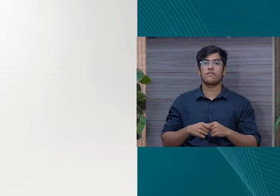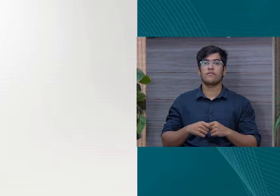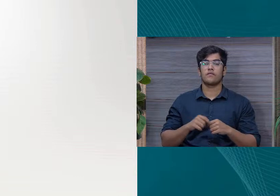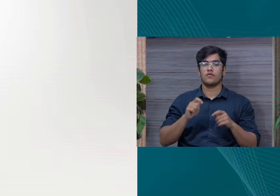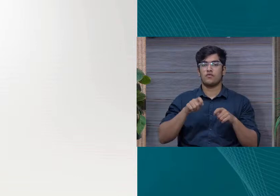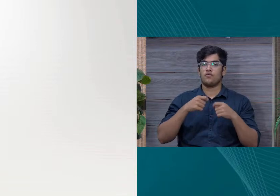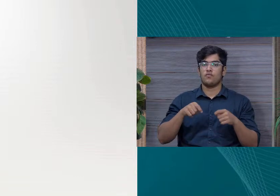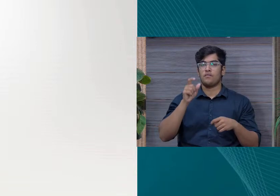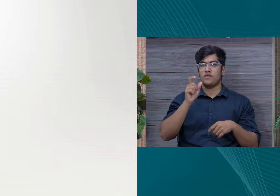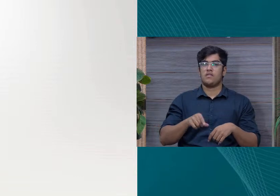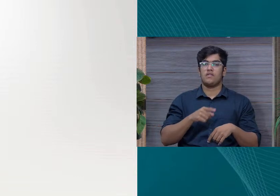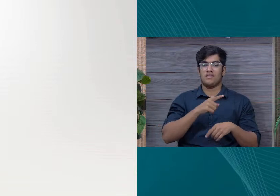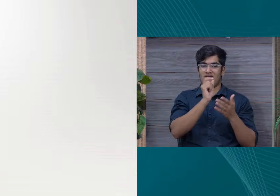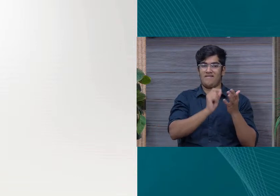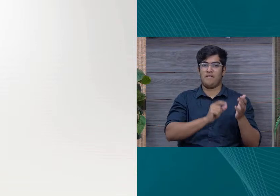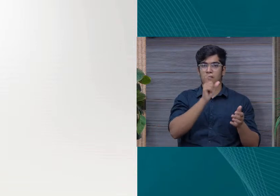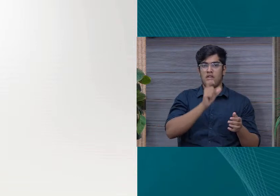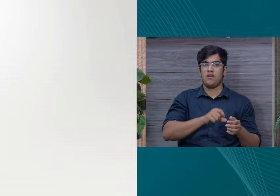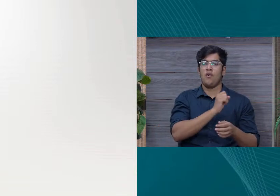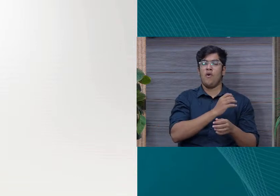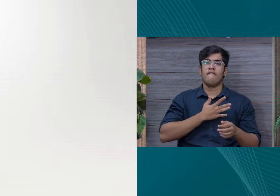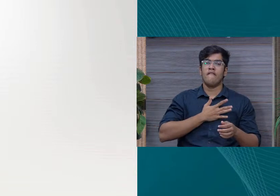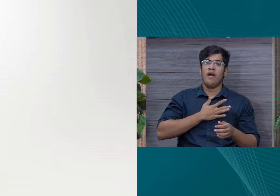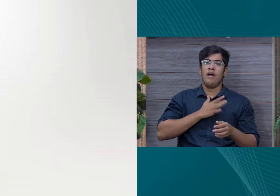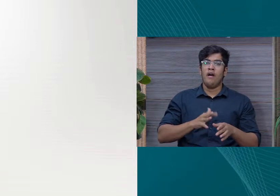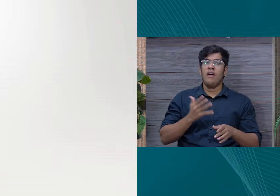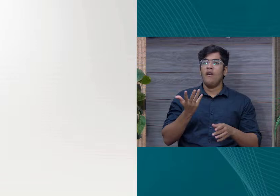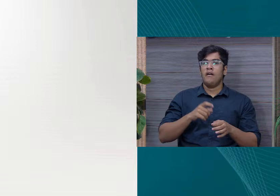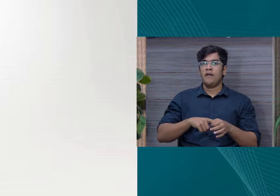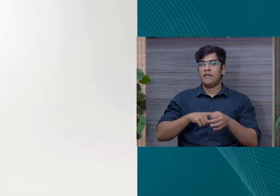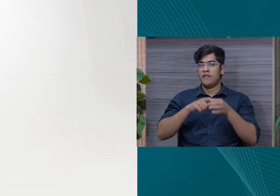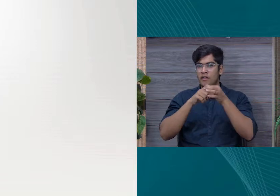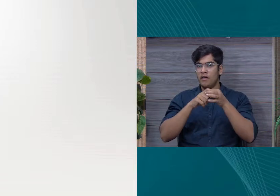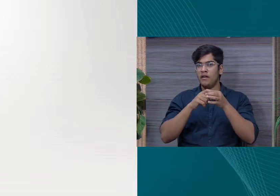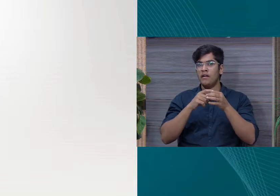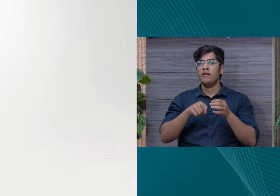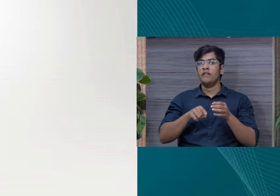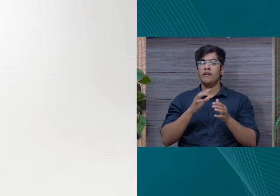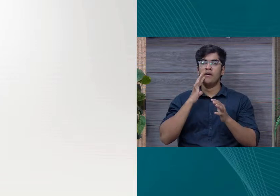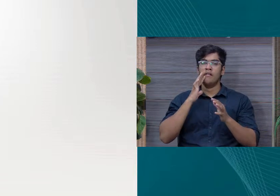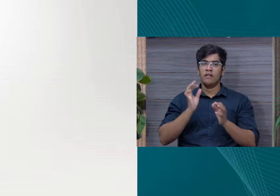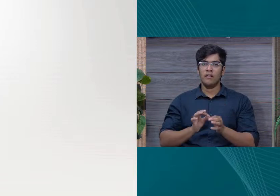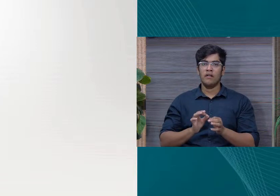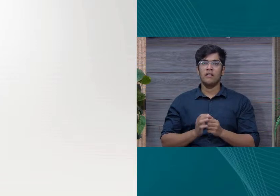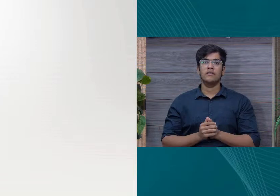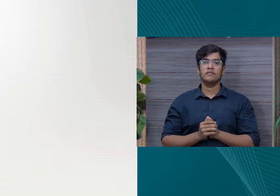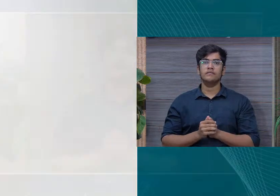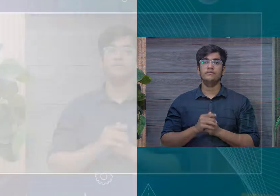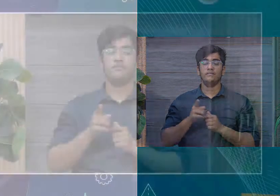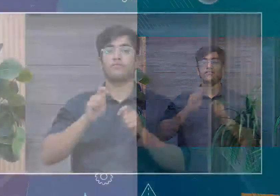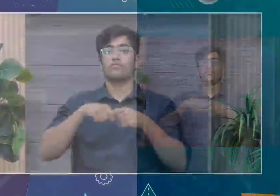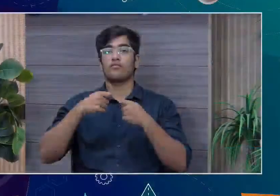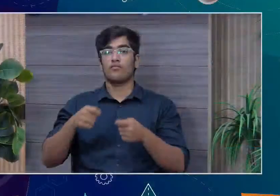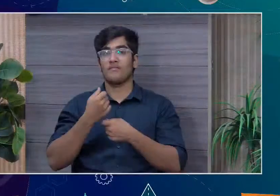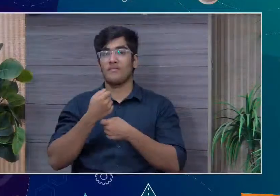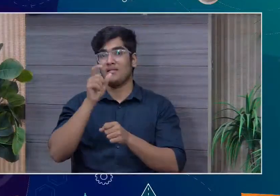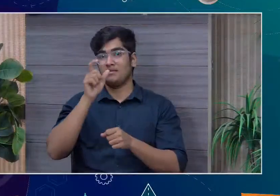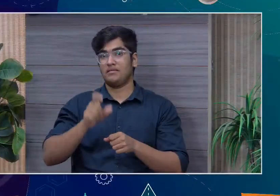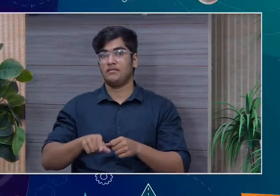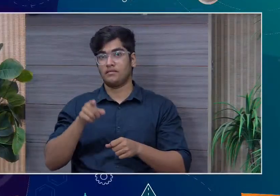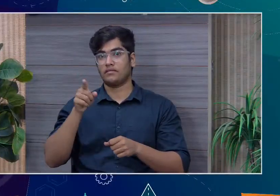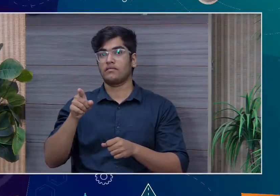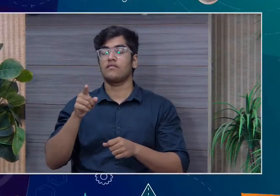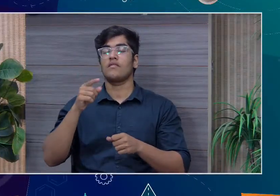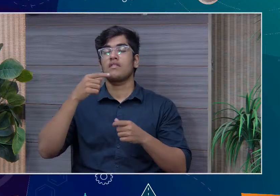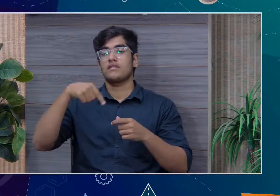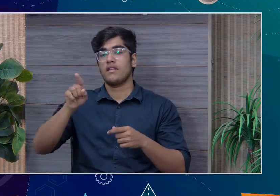in quality, the belief of the worker in the quality, the shoemaker did not make shoes